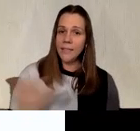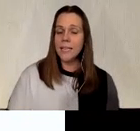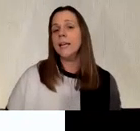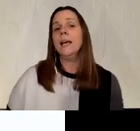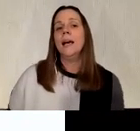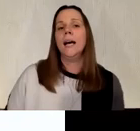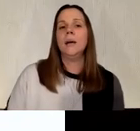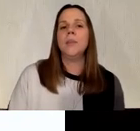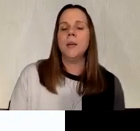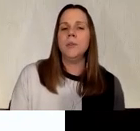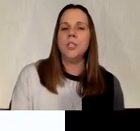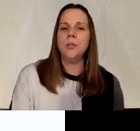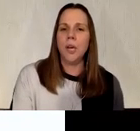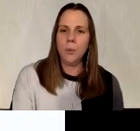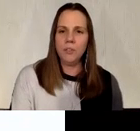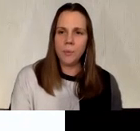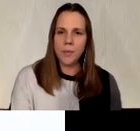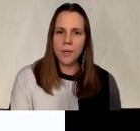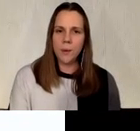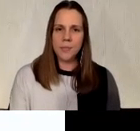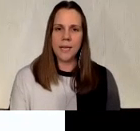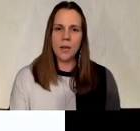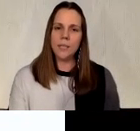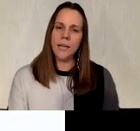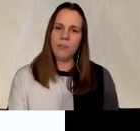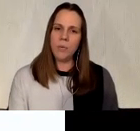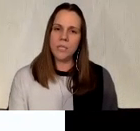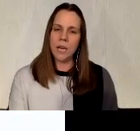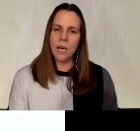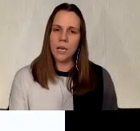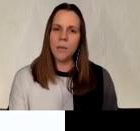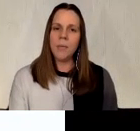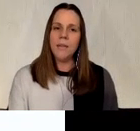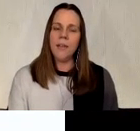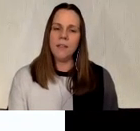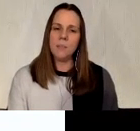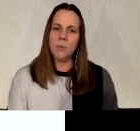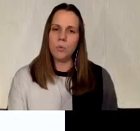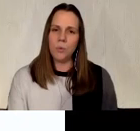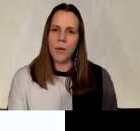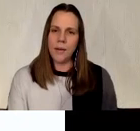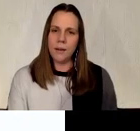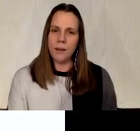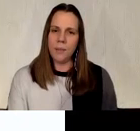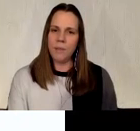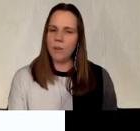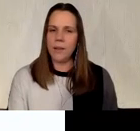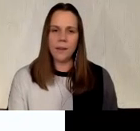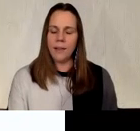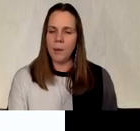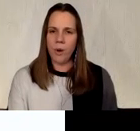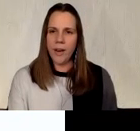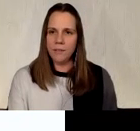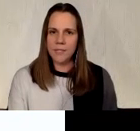And that's it. The images you saw were from a website called lifeprint.com. They have some great, they have a